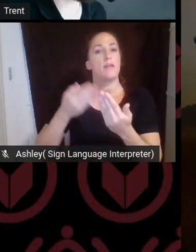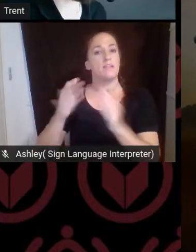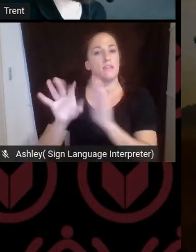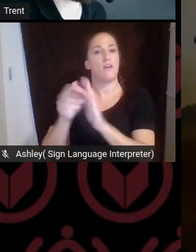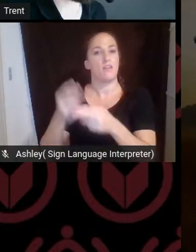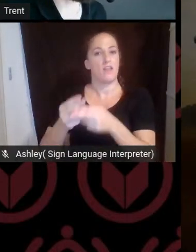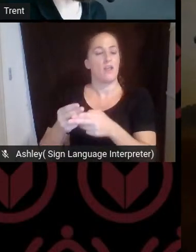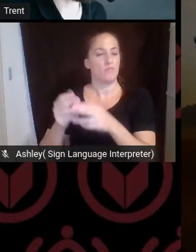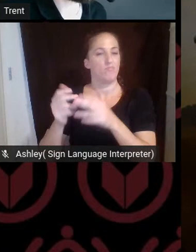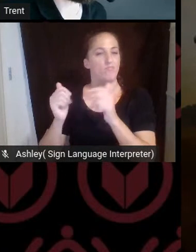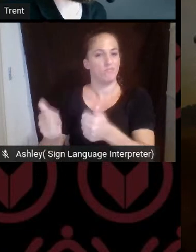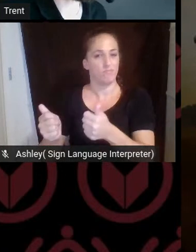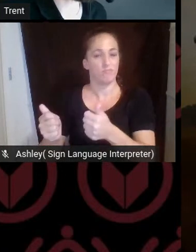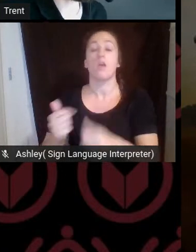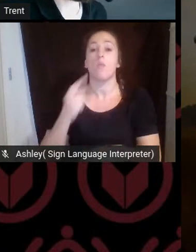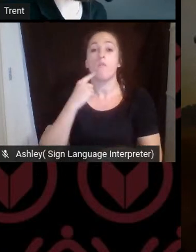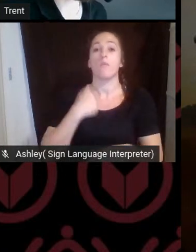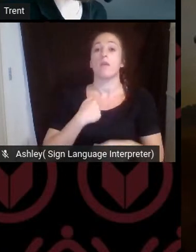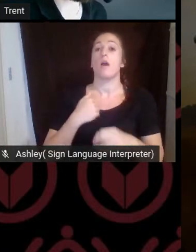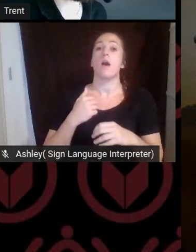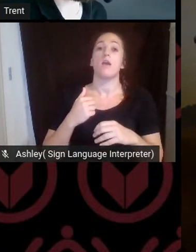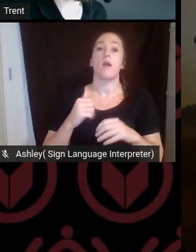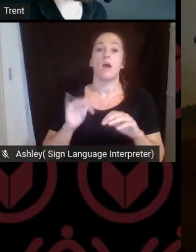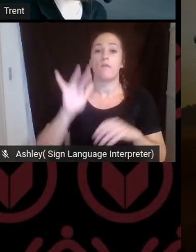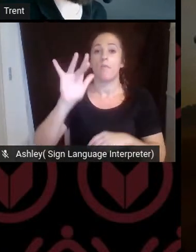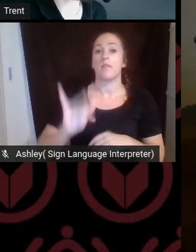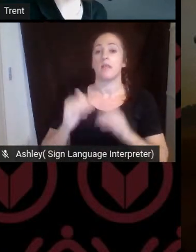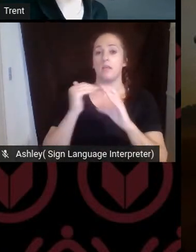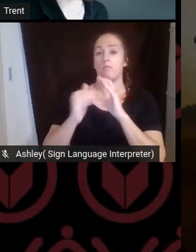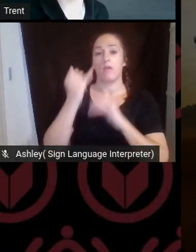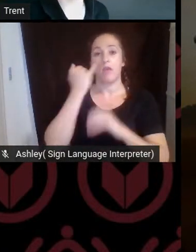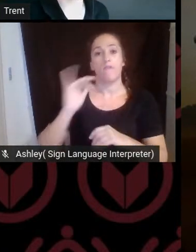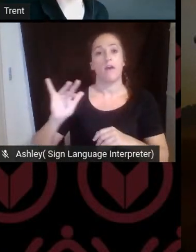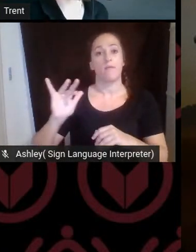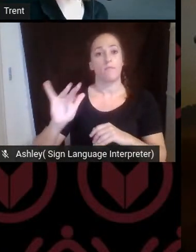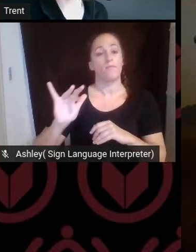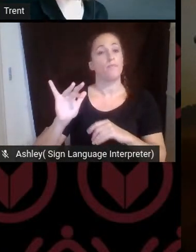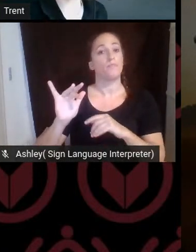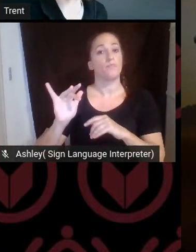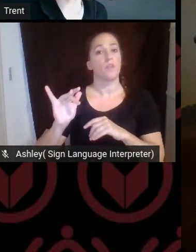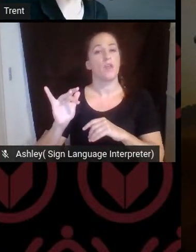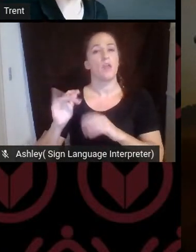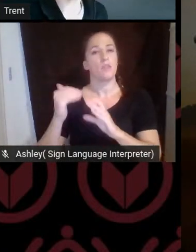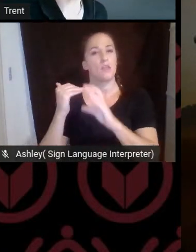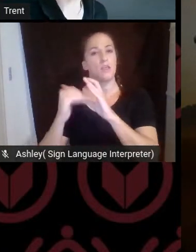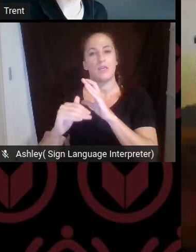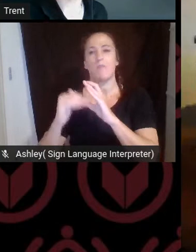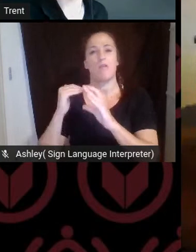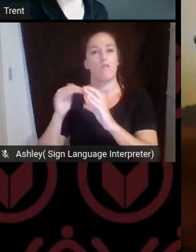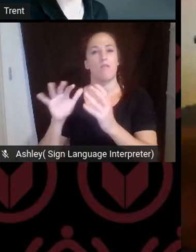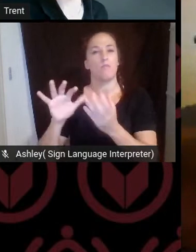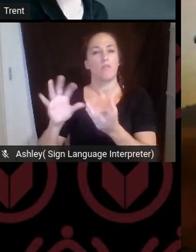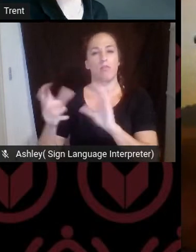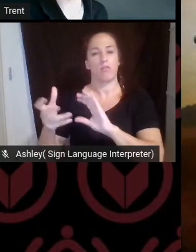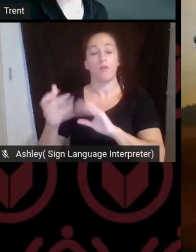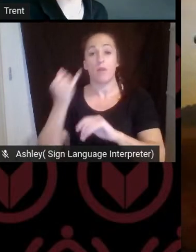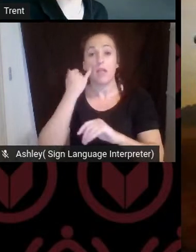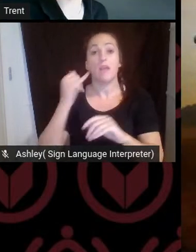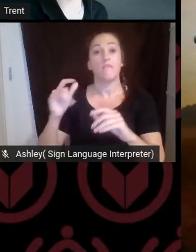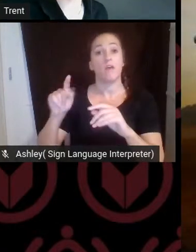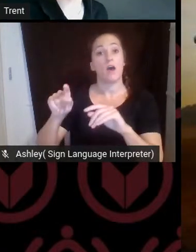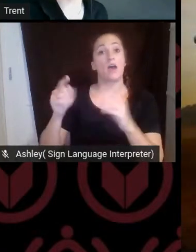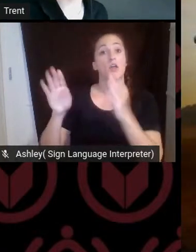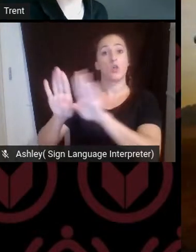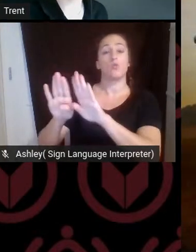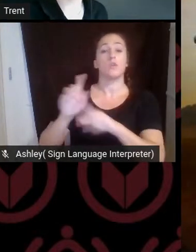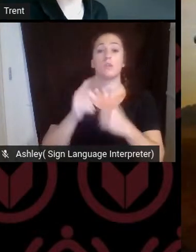I have a blank email, and if I select this, it'll trash the entire email. But if I just close this, that email is saved, and